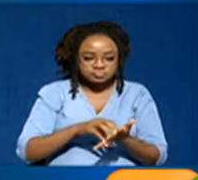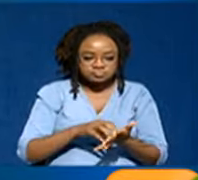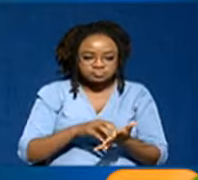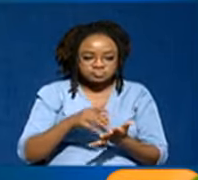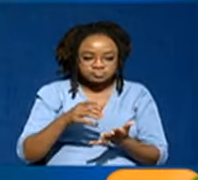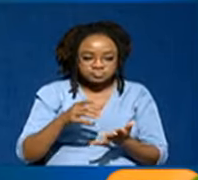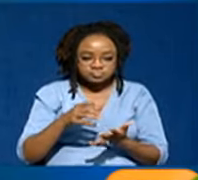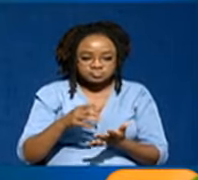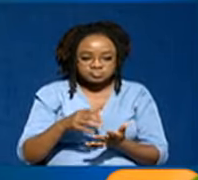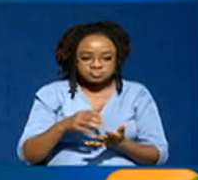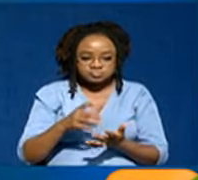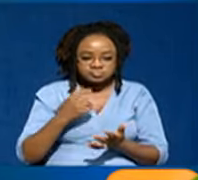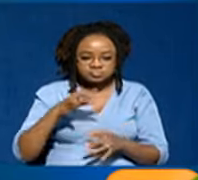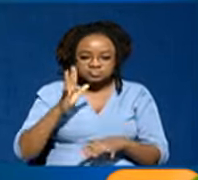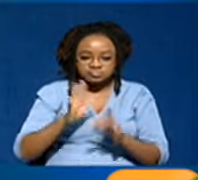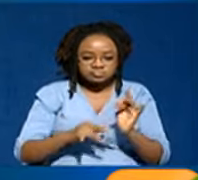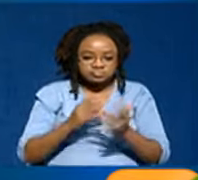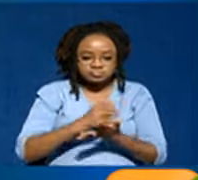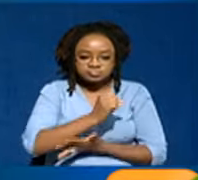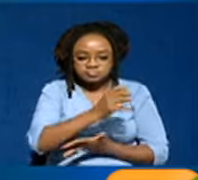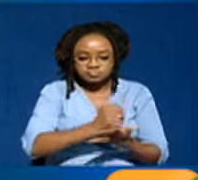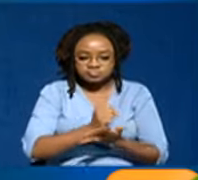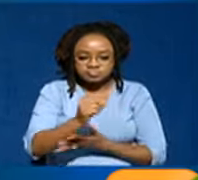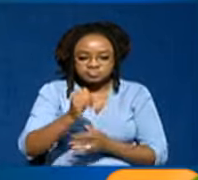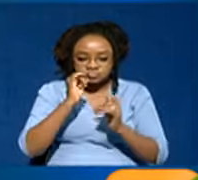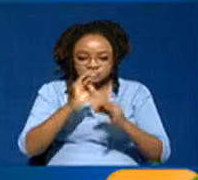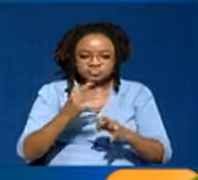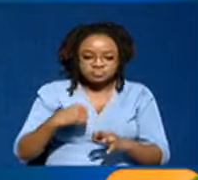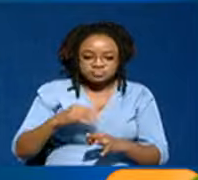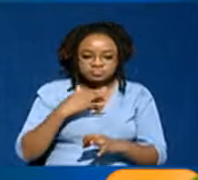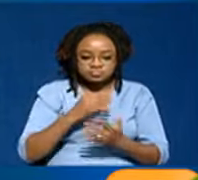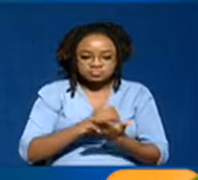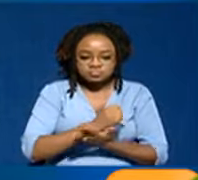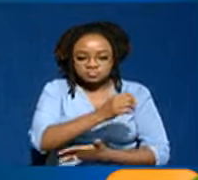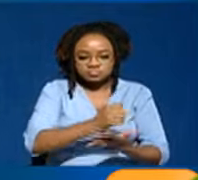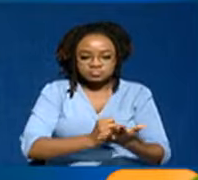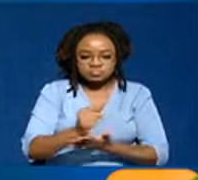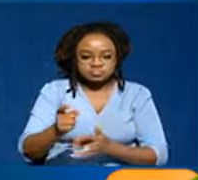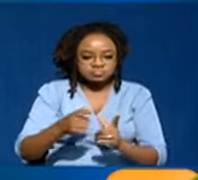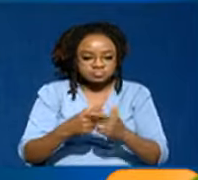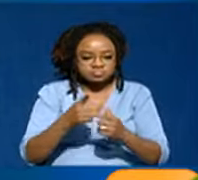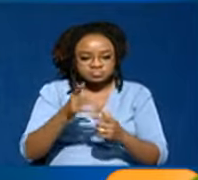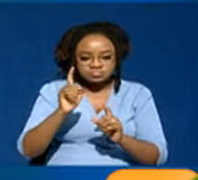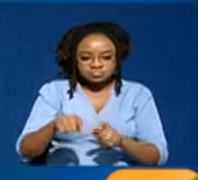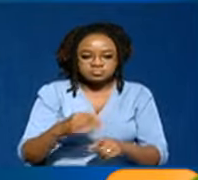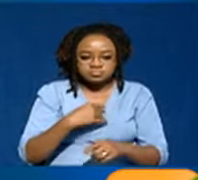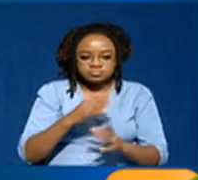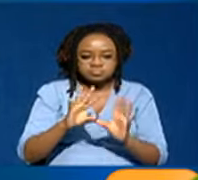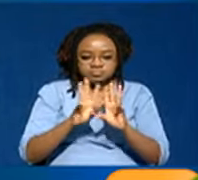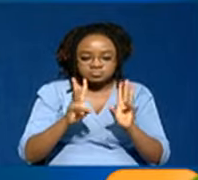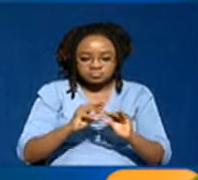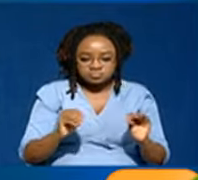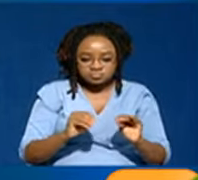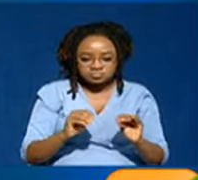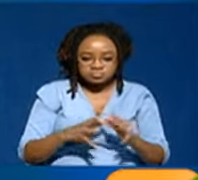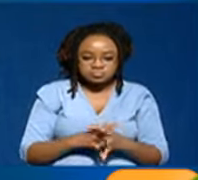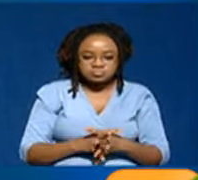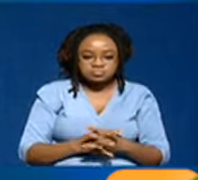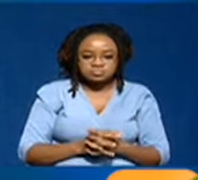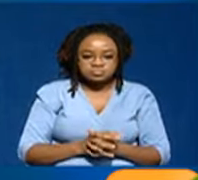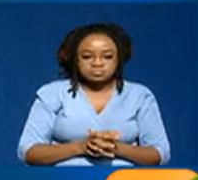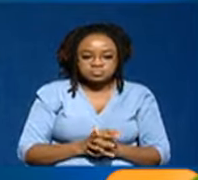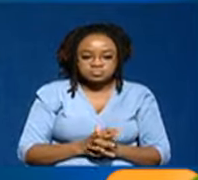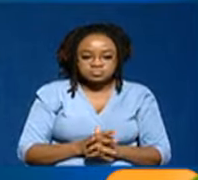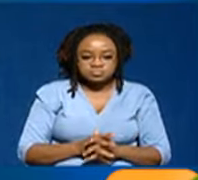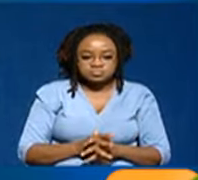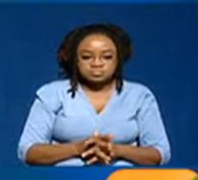have commitment. You must have a budget from Treasury. It is actually illegal to post without a budget. Okay. So what